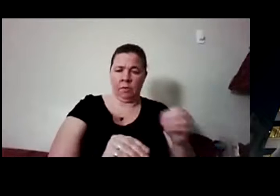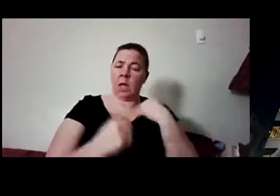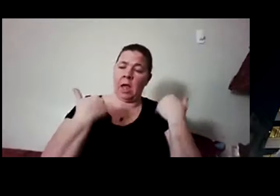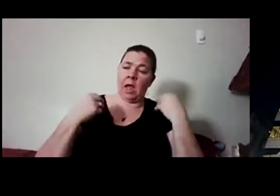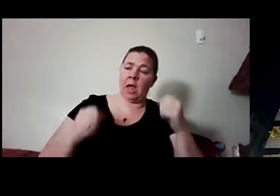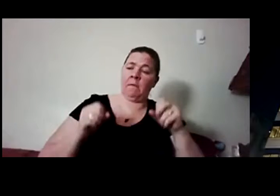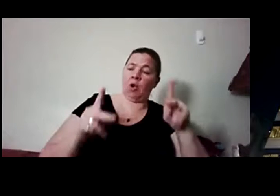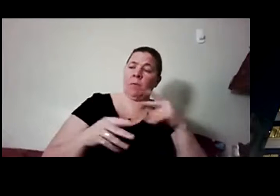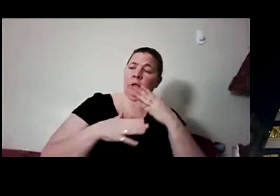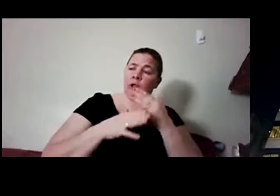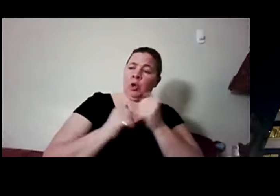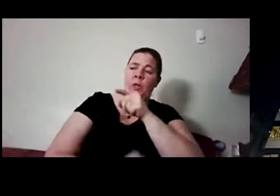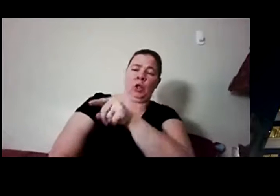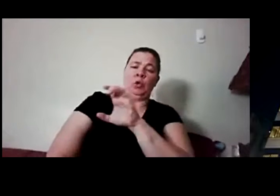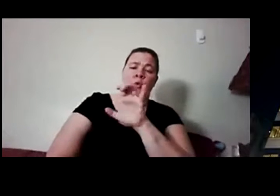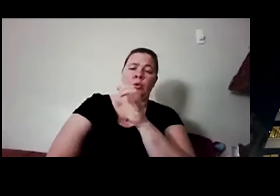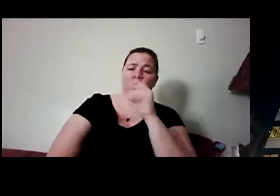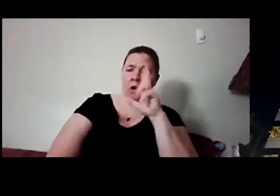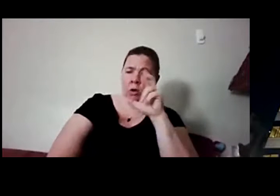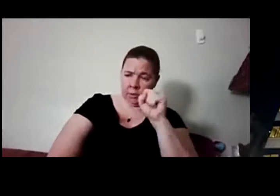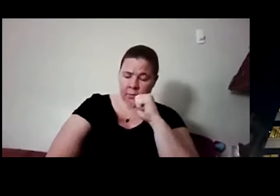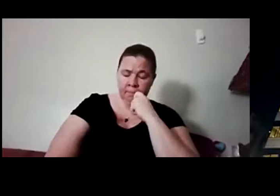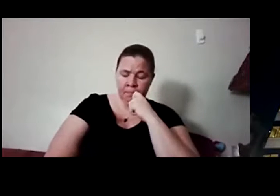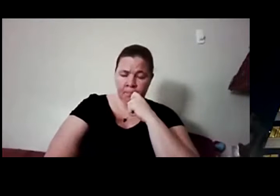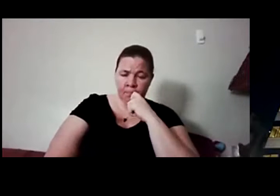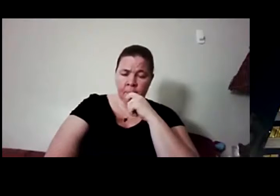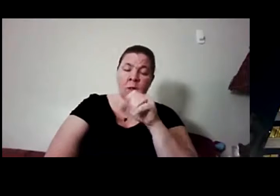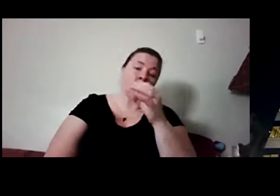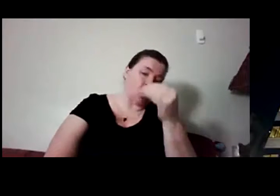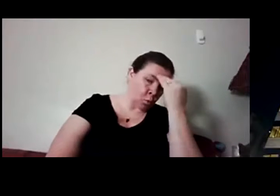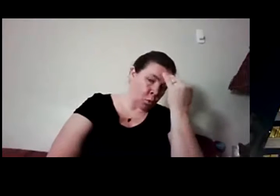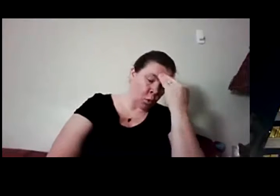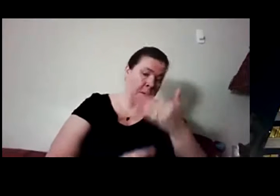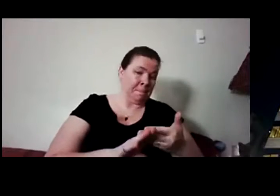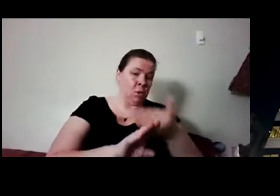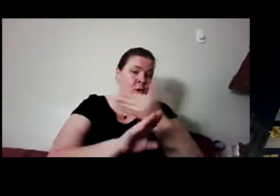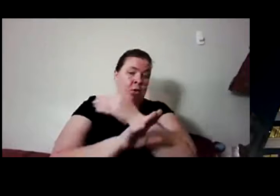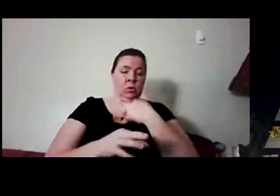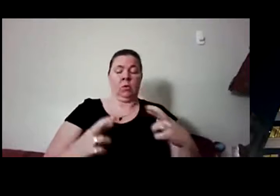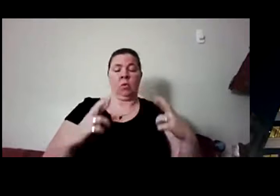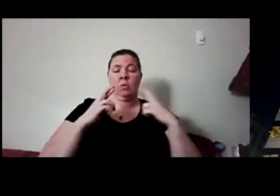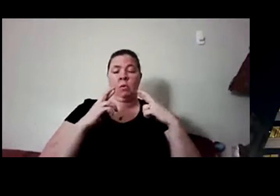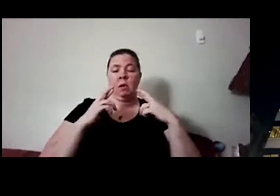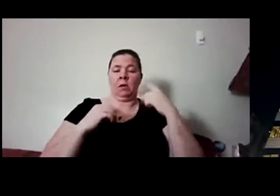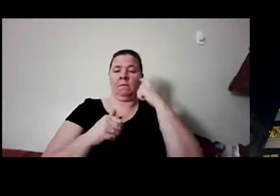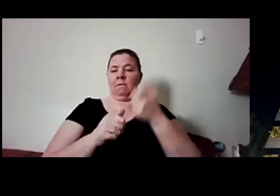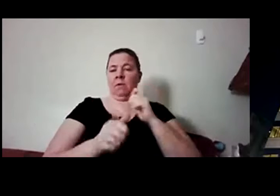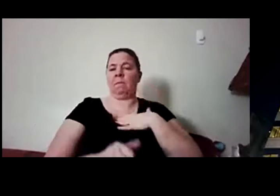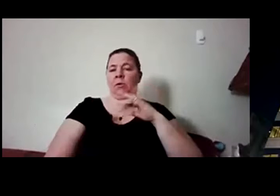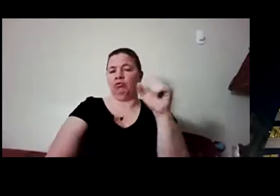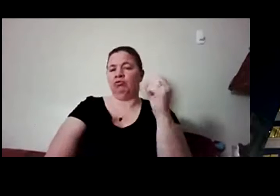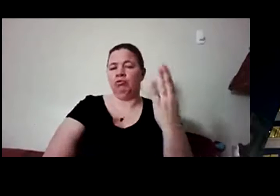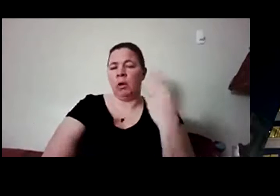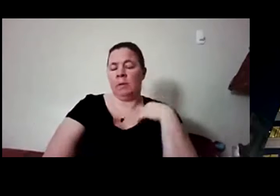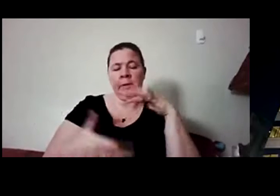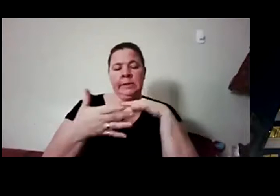that I want to share with you. And just so you know, prior to retiring from corporate America, I had been